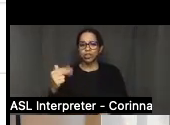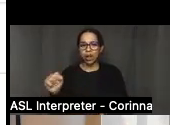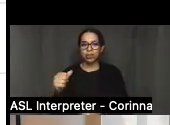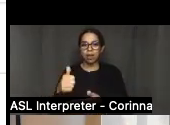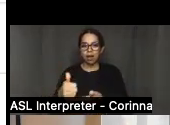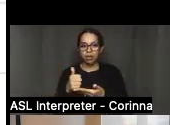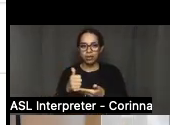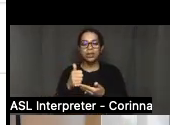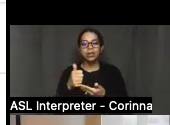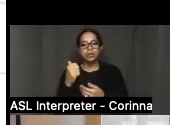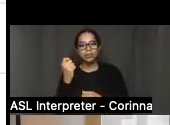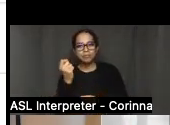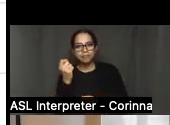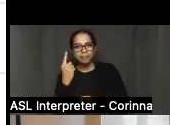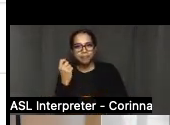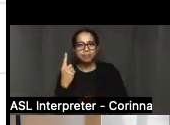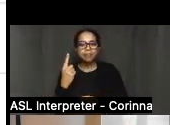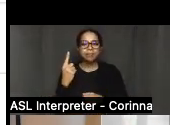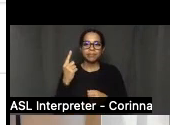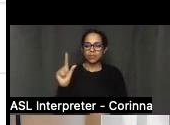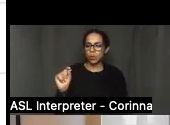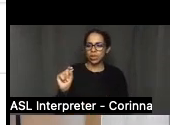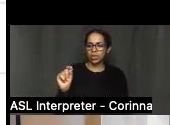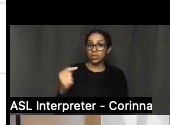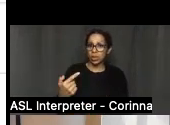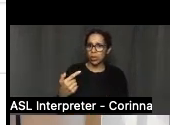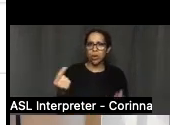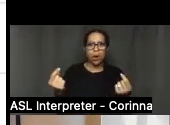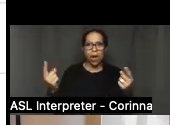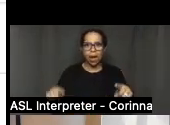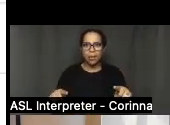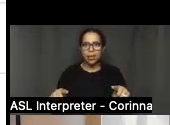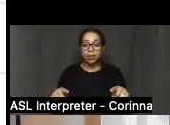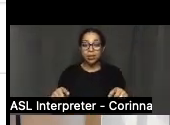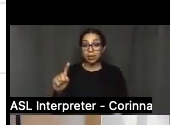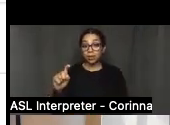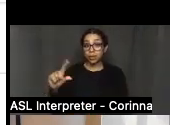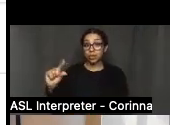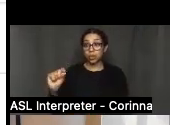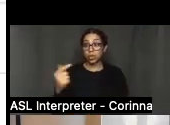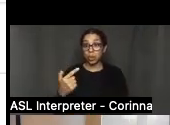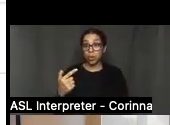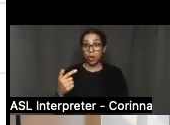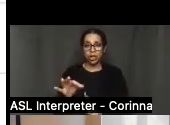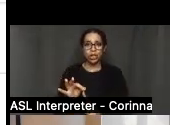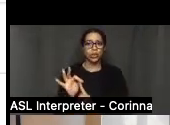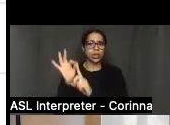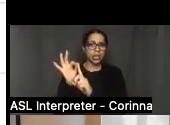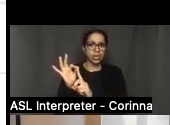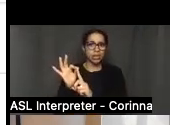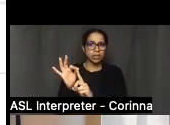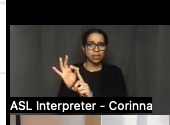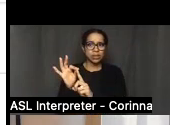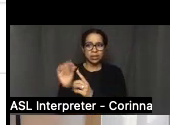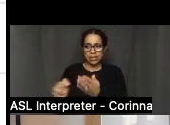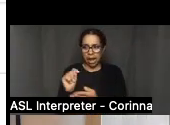saw in 2021. And was 2021 this unique sort of point in the middle of the pandemic?